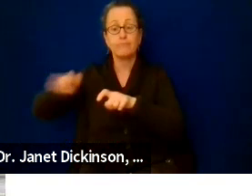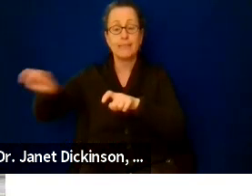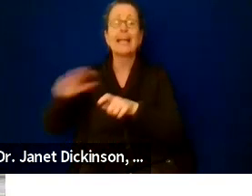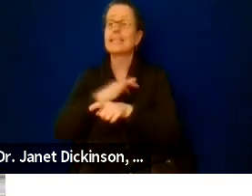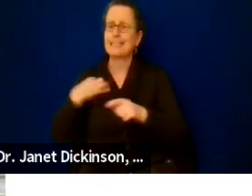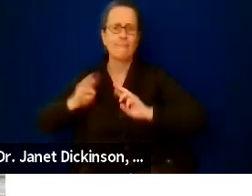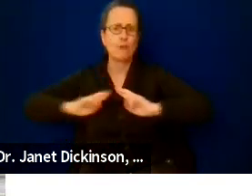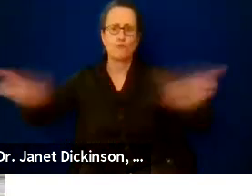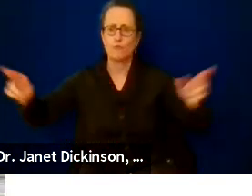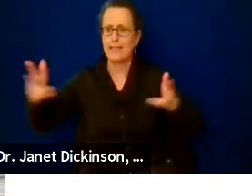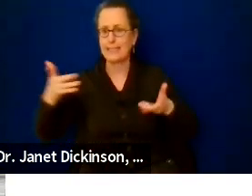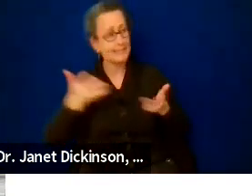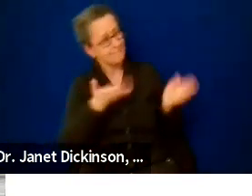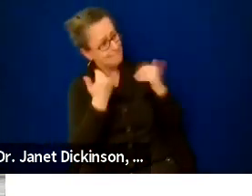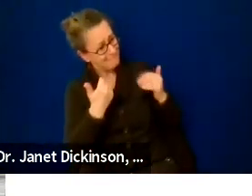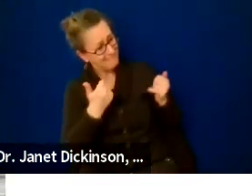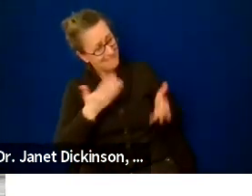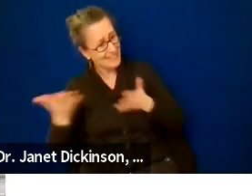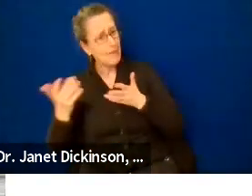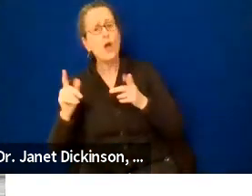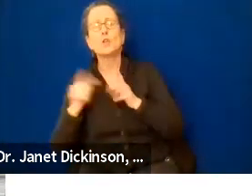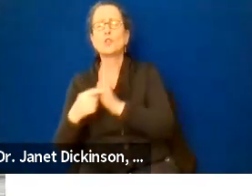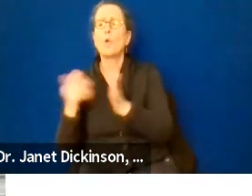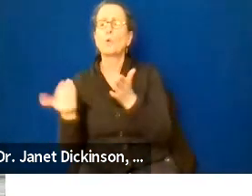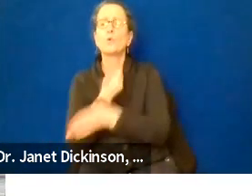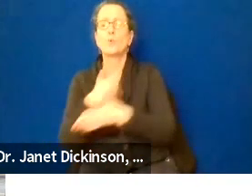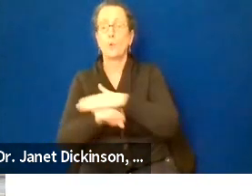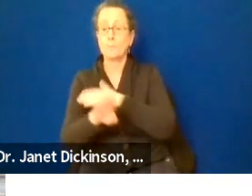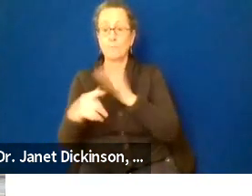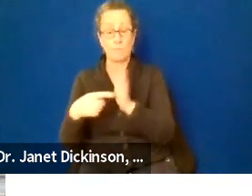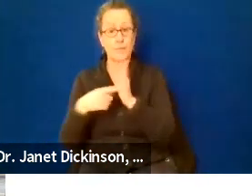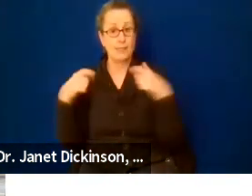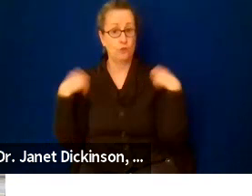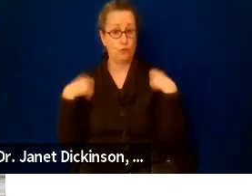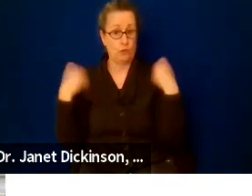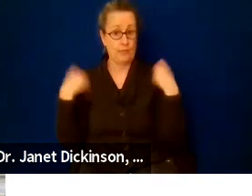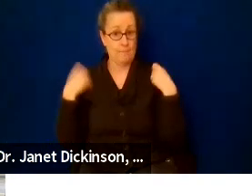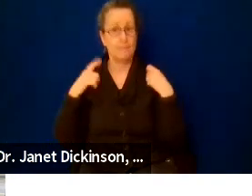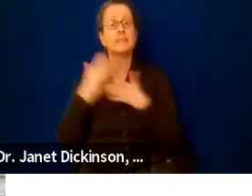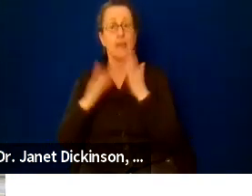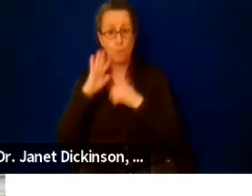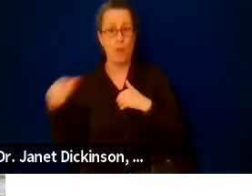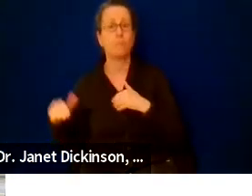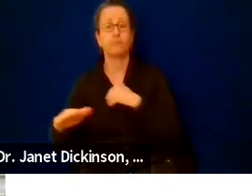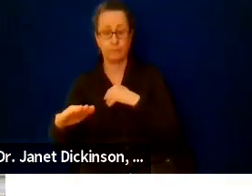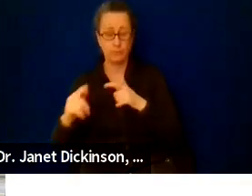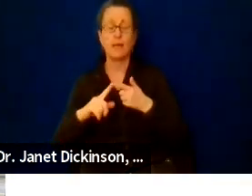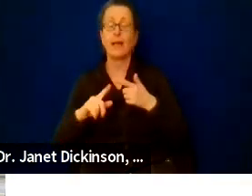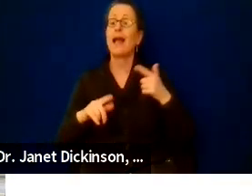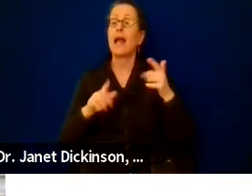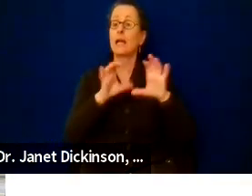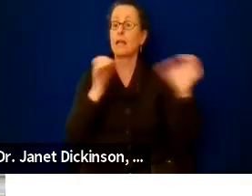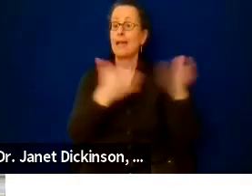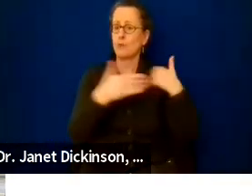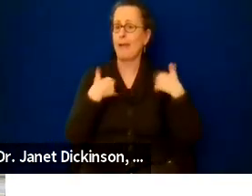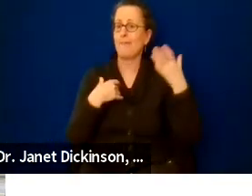all of these other new entrances, such as the gym, exterior classroom doors. We've got 2 side